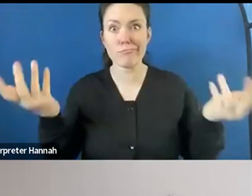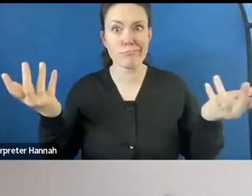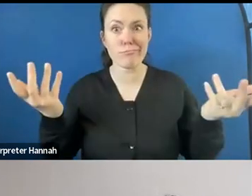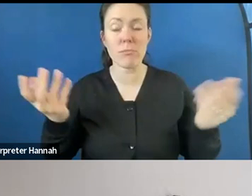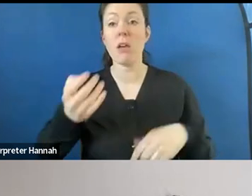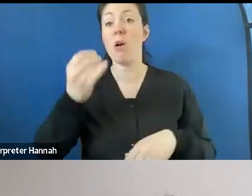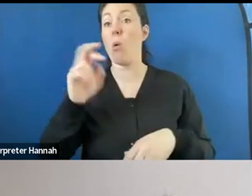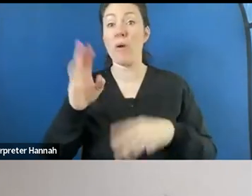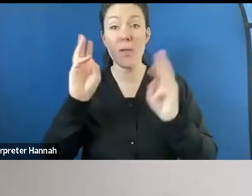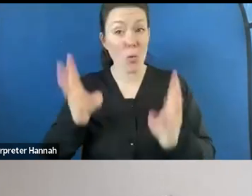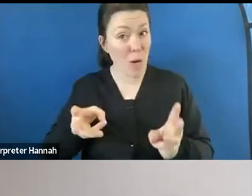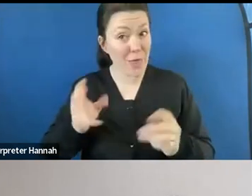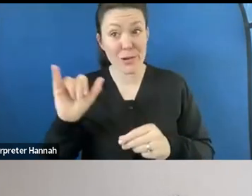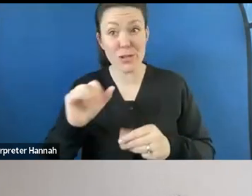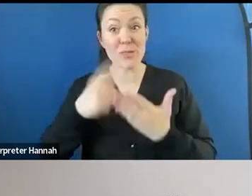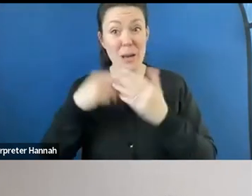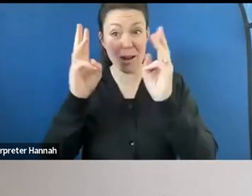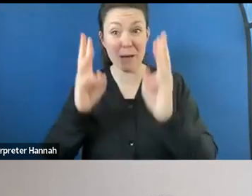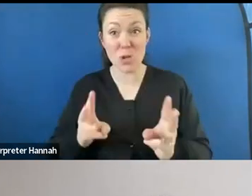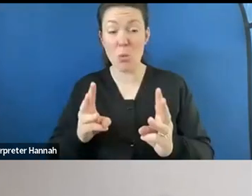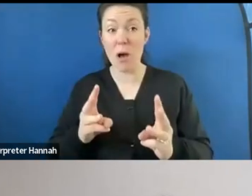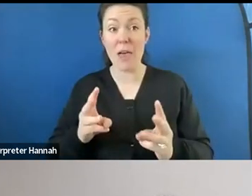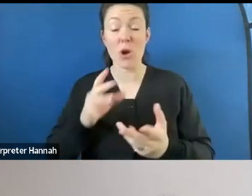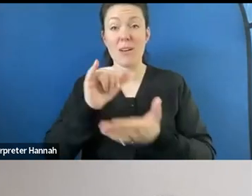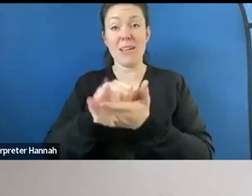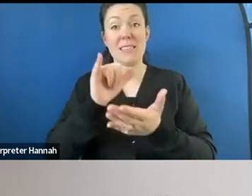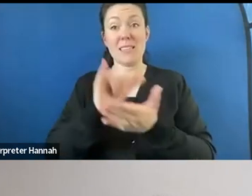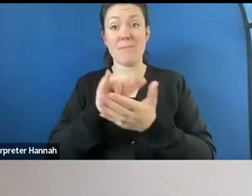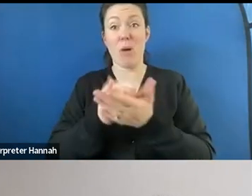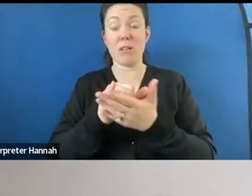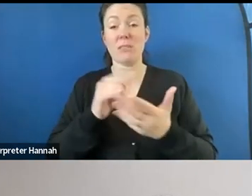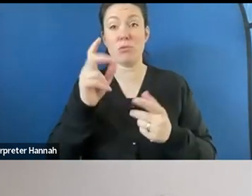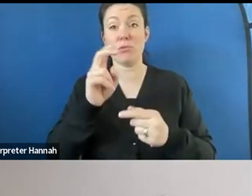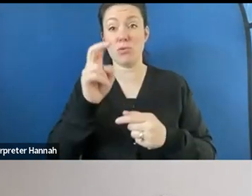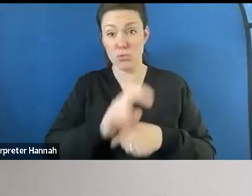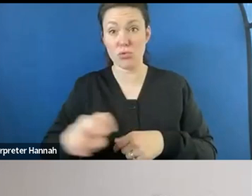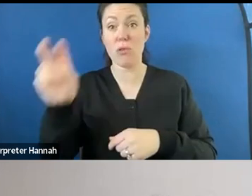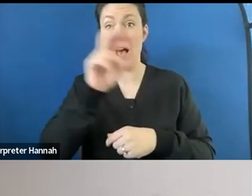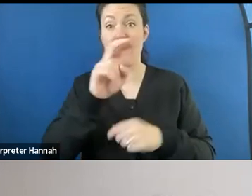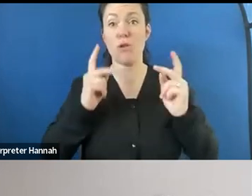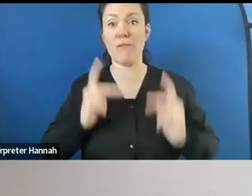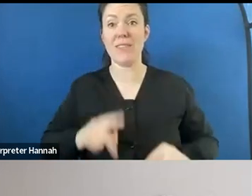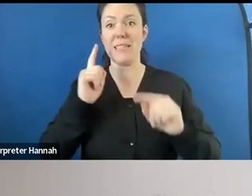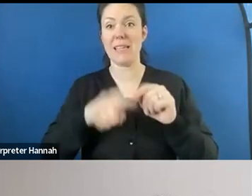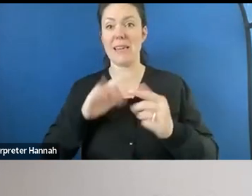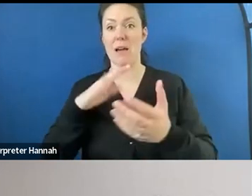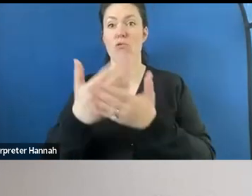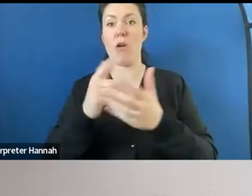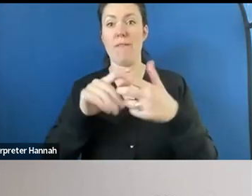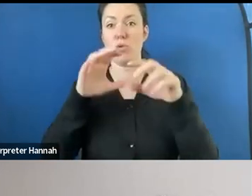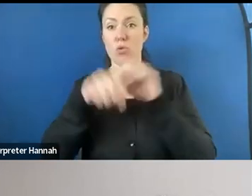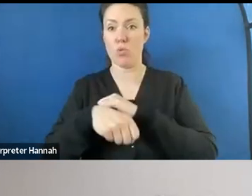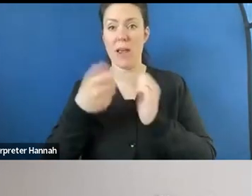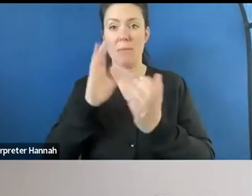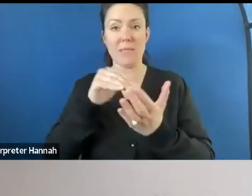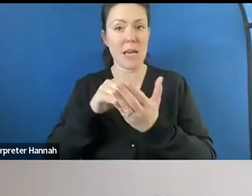the weather and things like that, sometimes it's just flat out impossible. They're not going to physically be able to get to a rape kit center. They're not